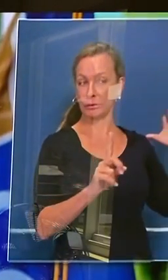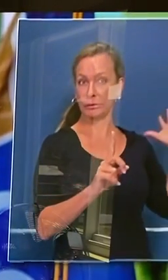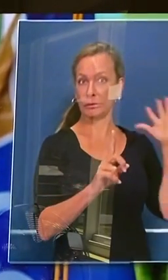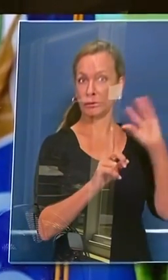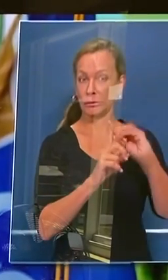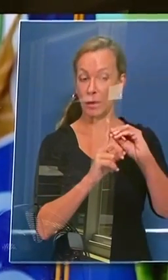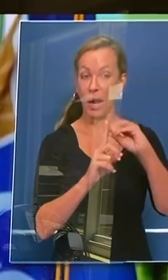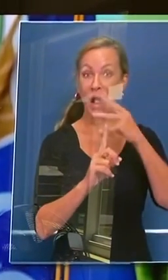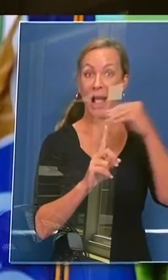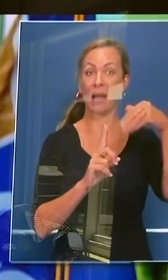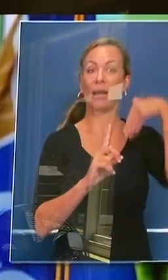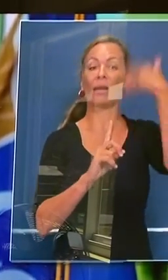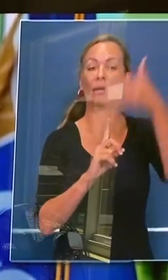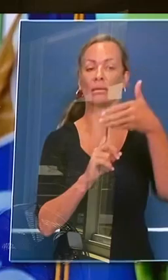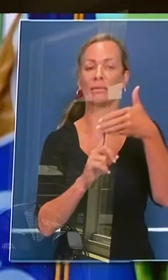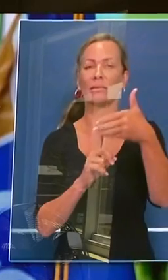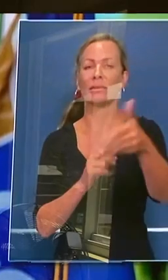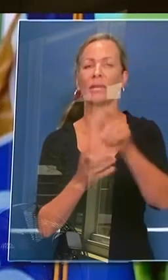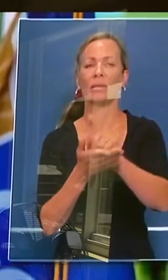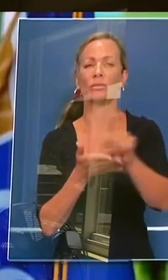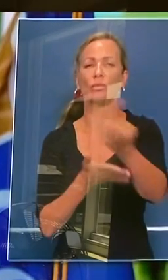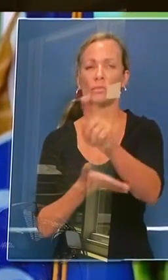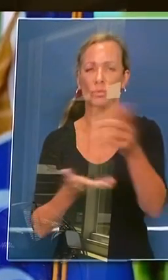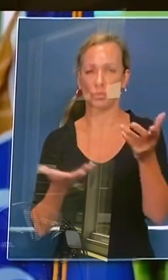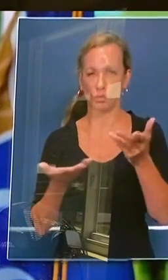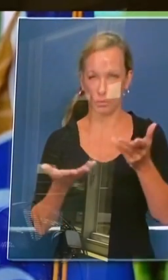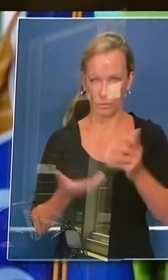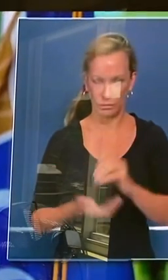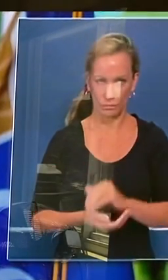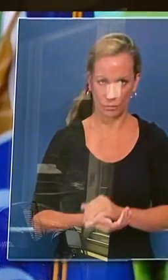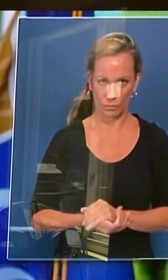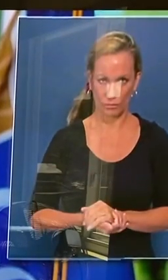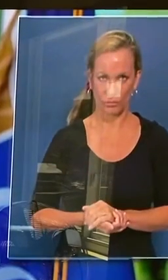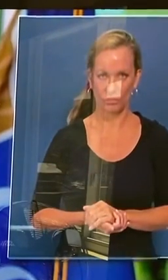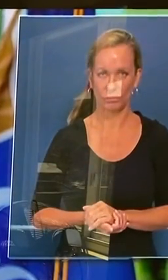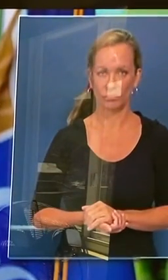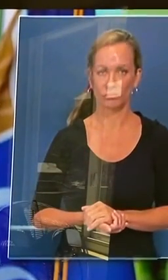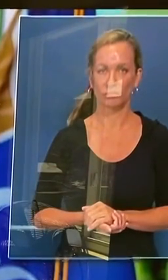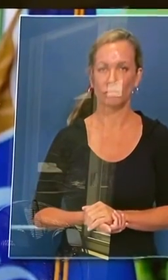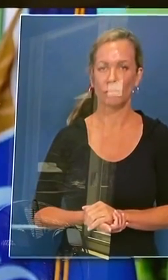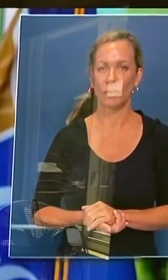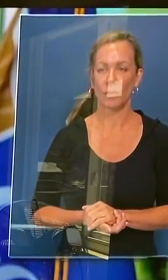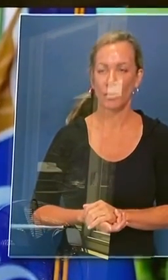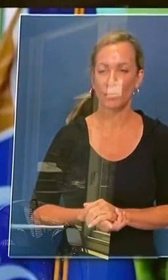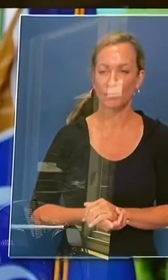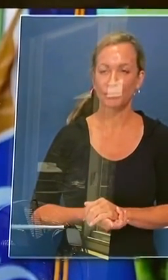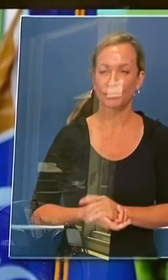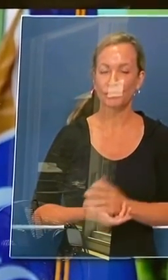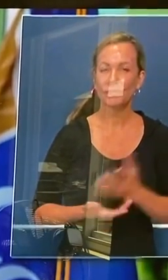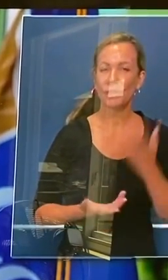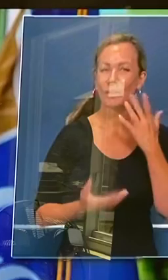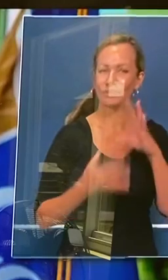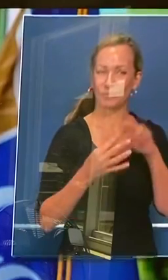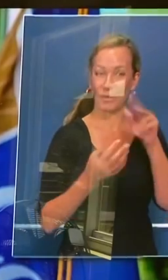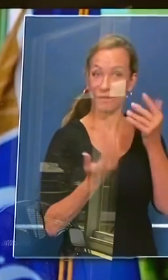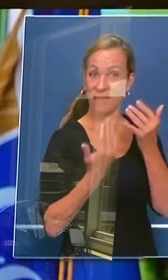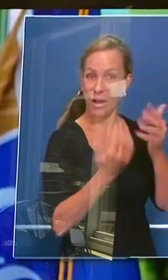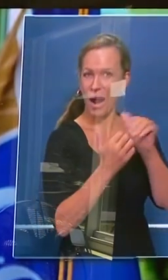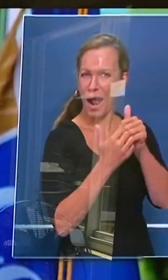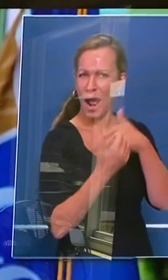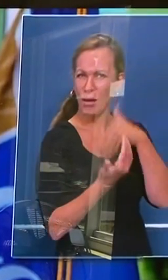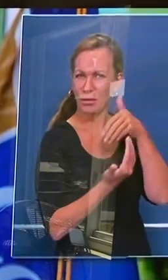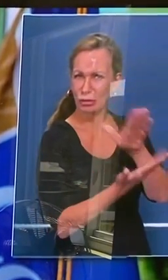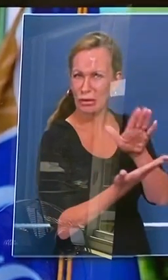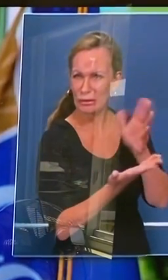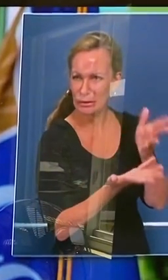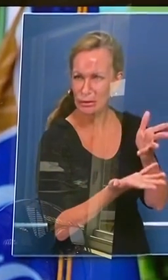this critical week as it relates to addressing and suppressing these wildfires here in the state of California. Foundationally